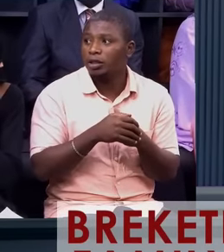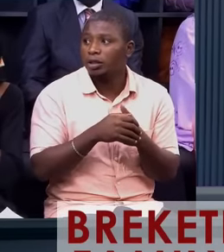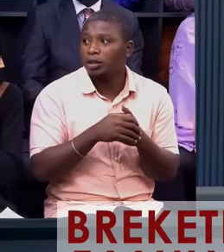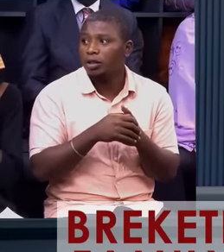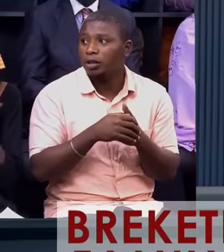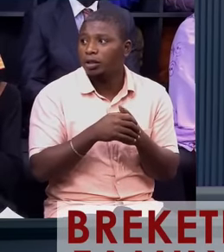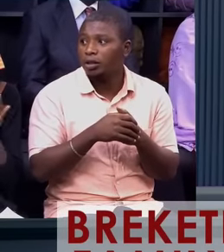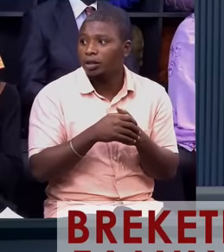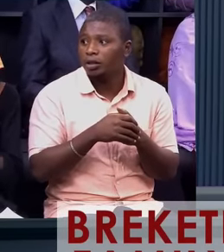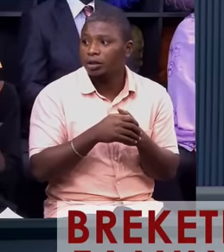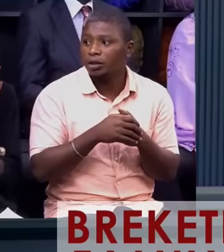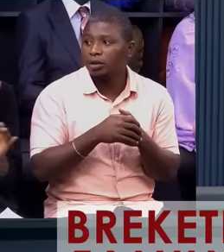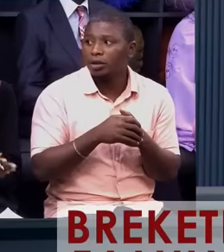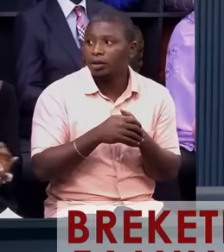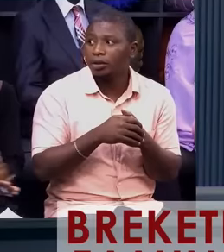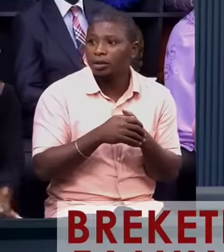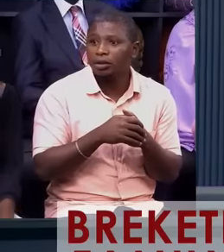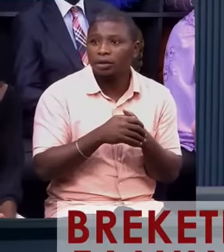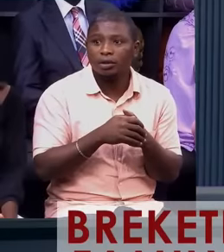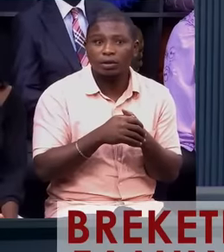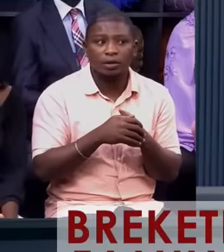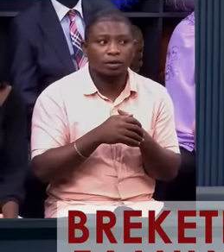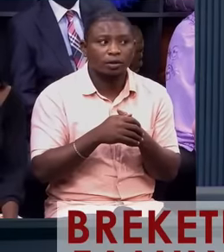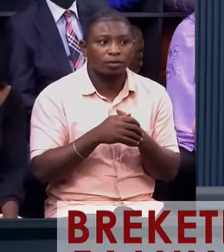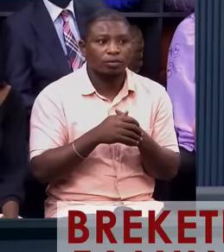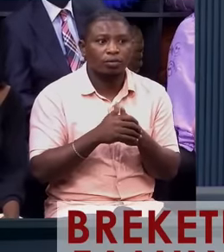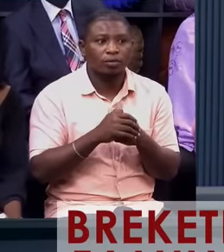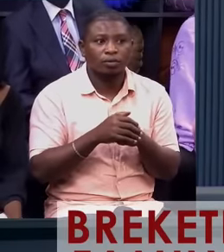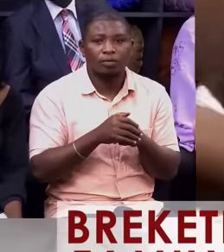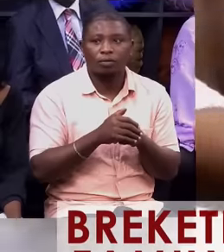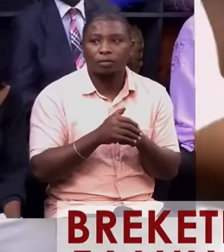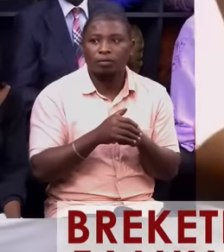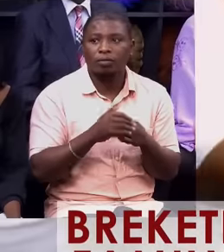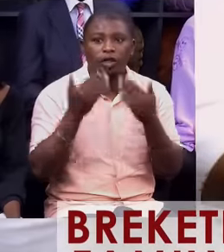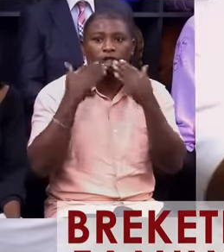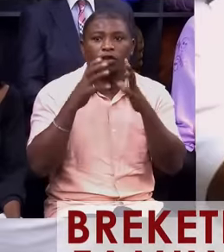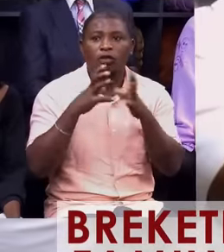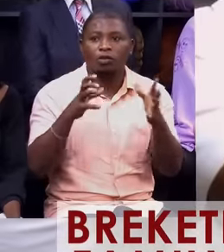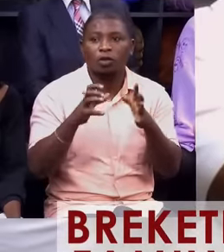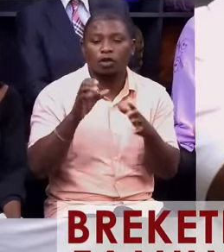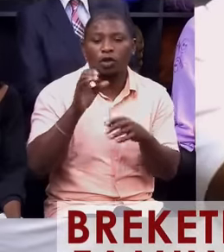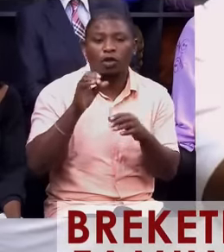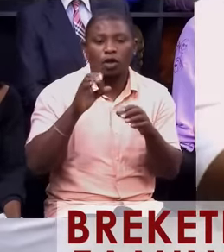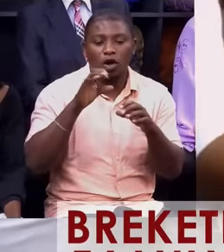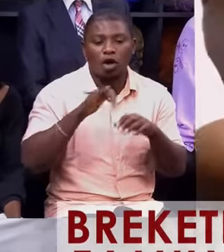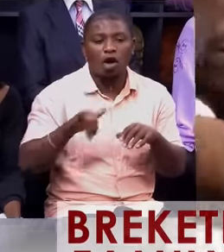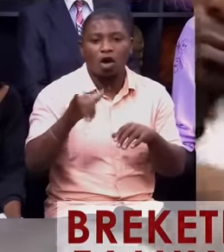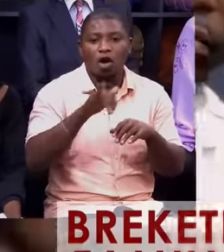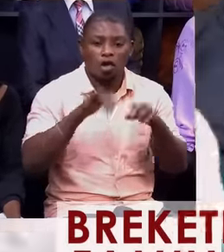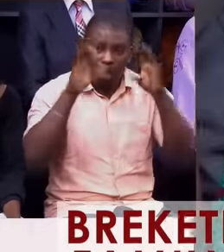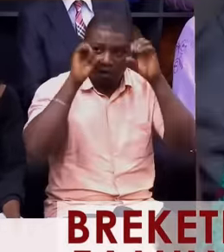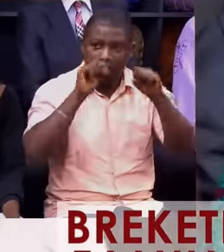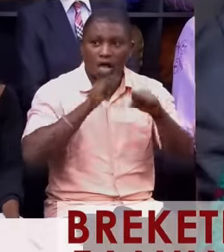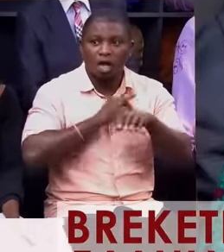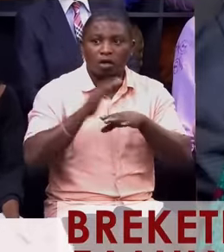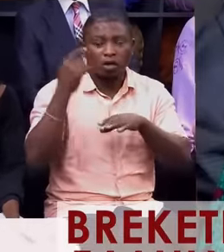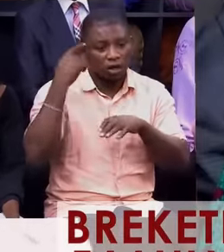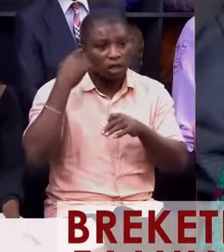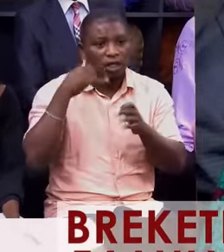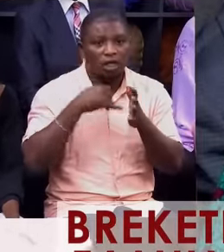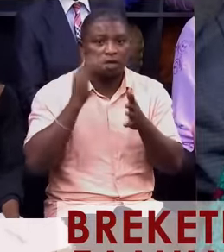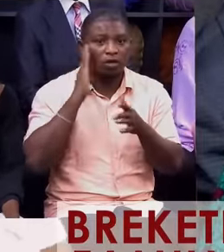yes okay Ike thank you very much uh ordinary president I don't think it will be